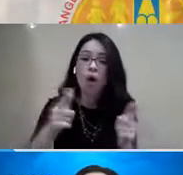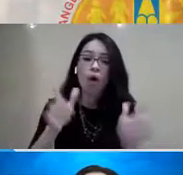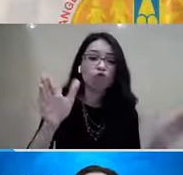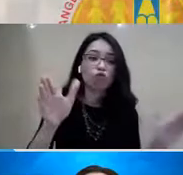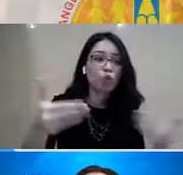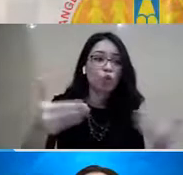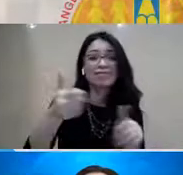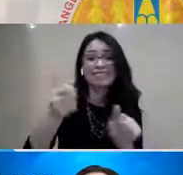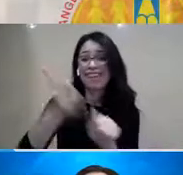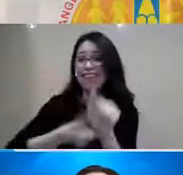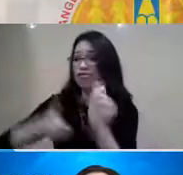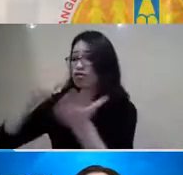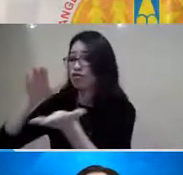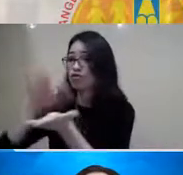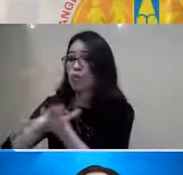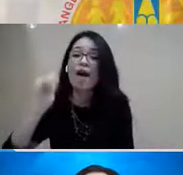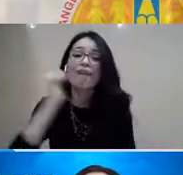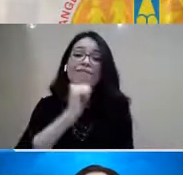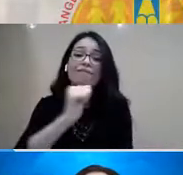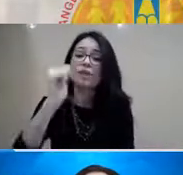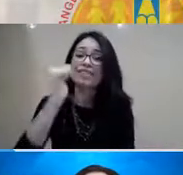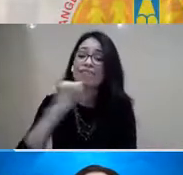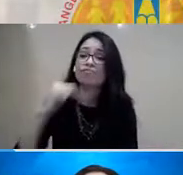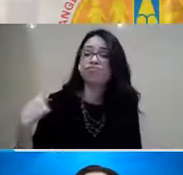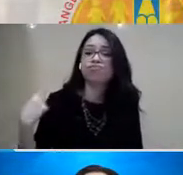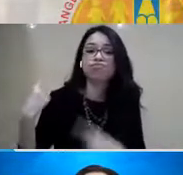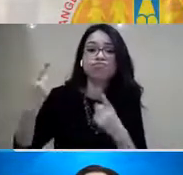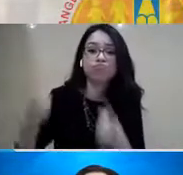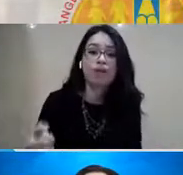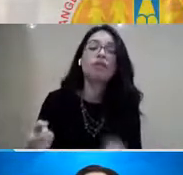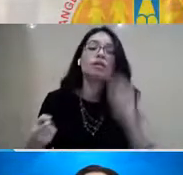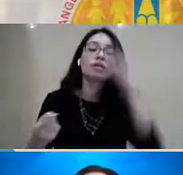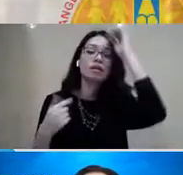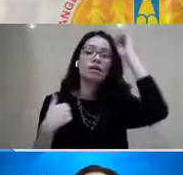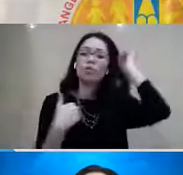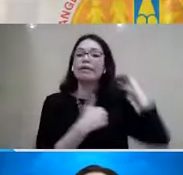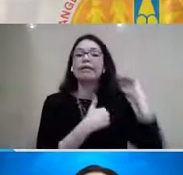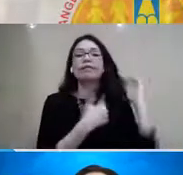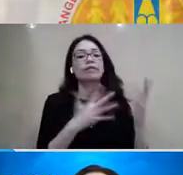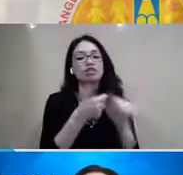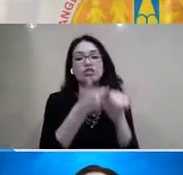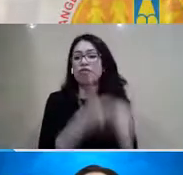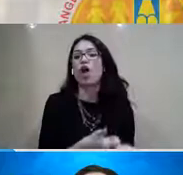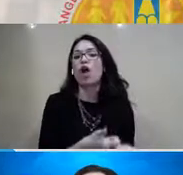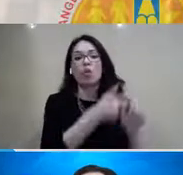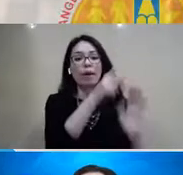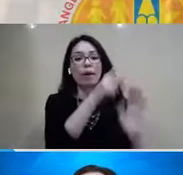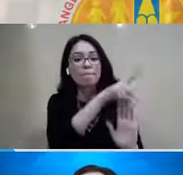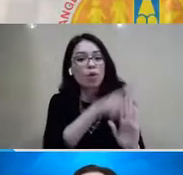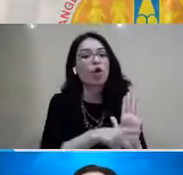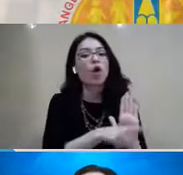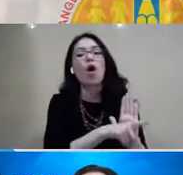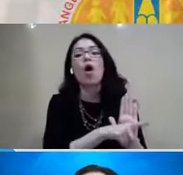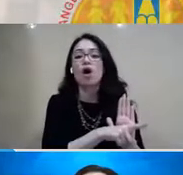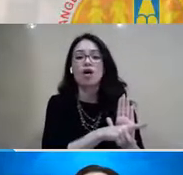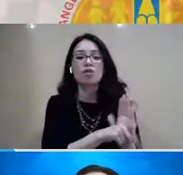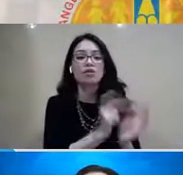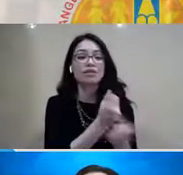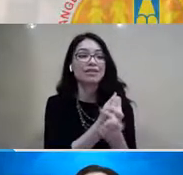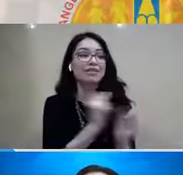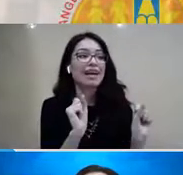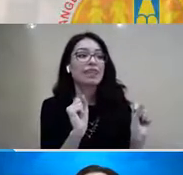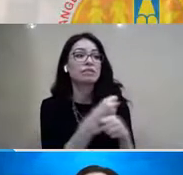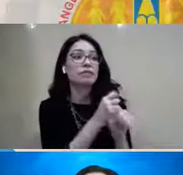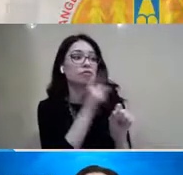day. We have masking and protocols and training of staff to be able to welcome students back as soon as possible, as safely